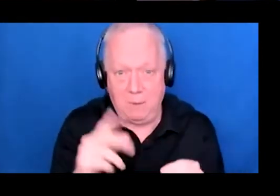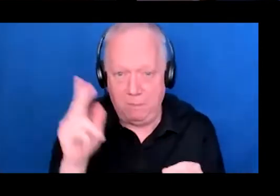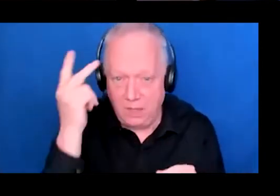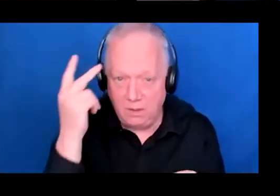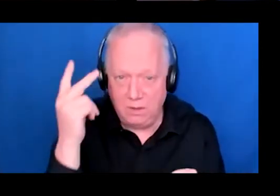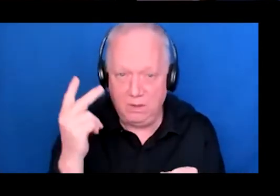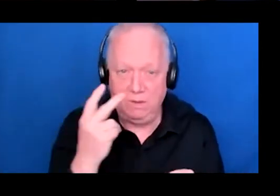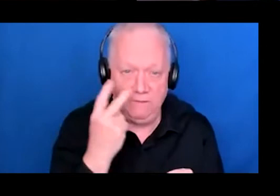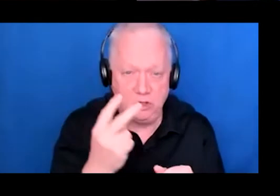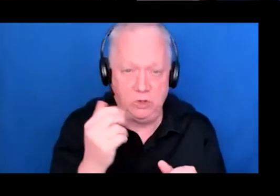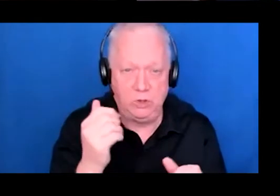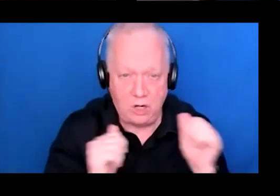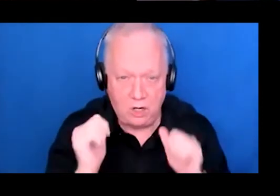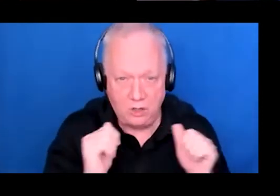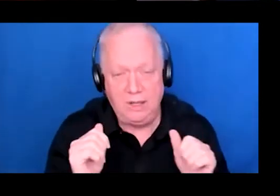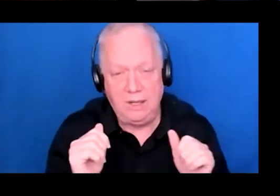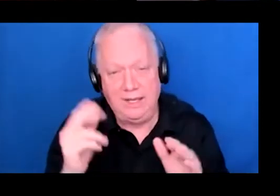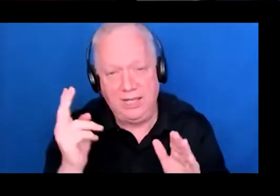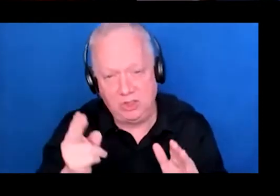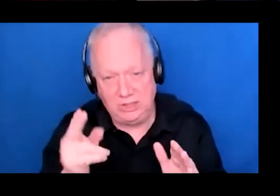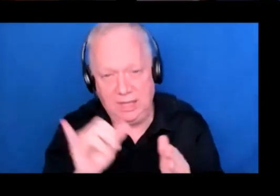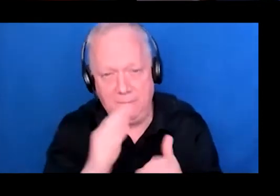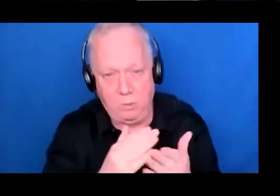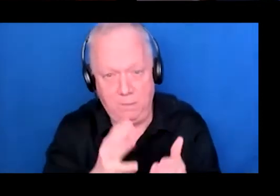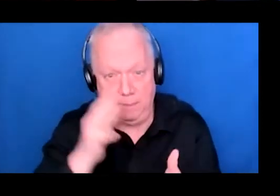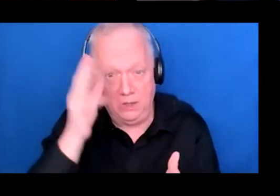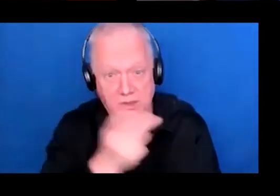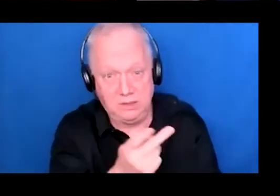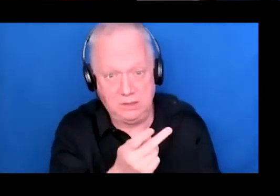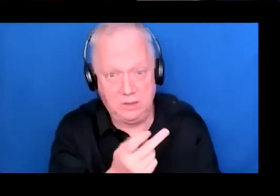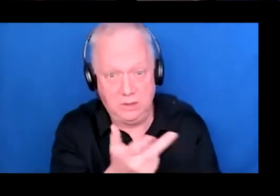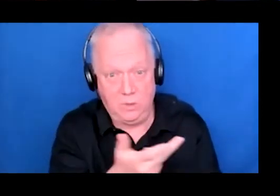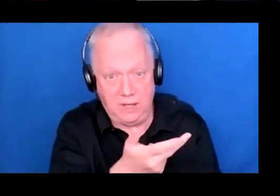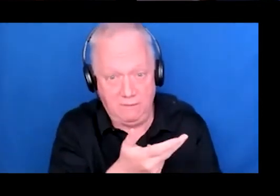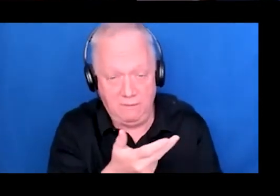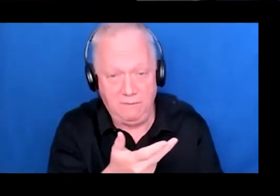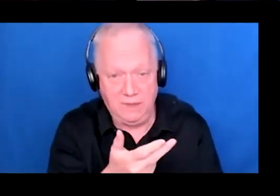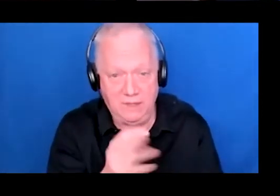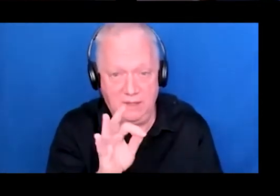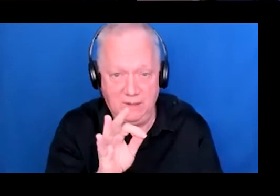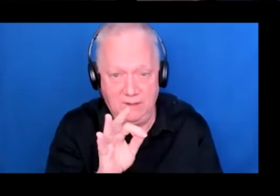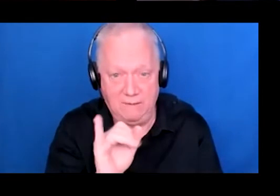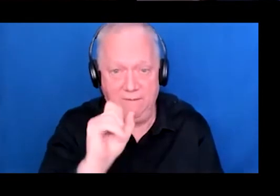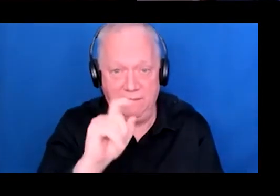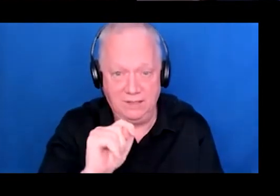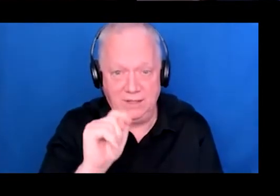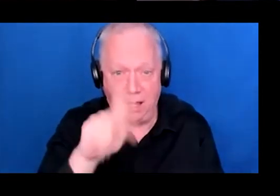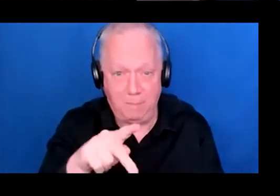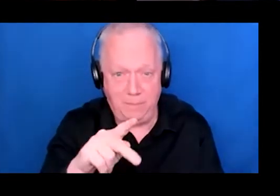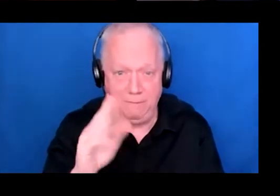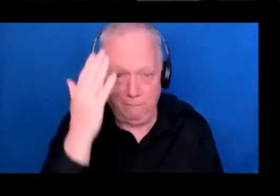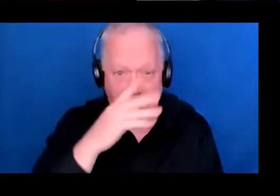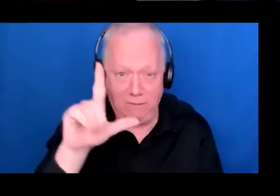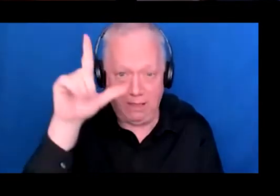political visual art and the history, you know, like that part with my parents where we have the, you know, the fist up in front of Lenin and all that, like